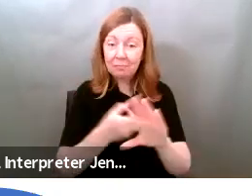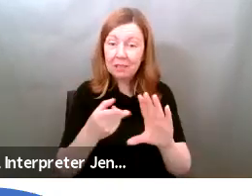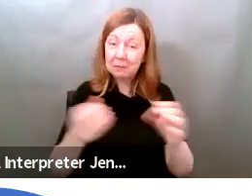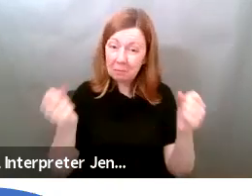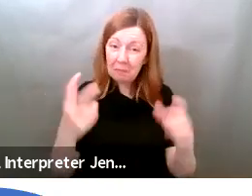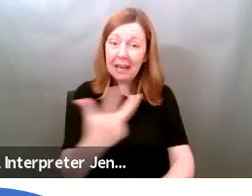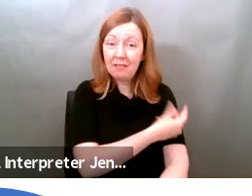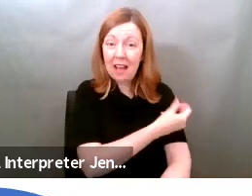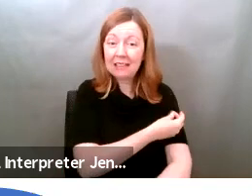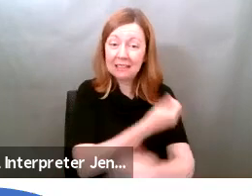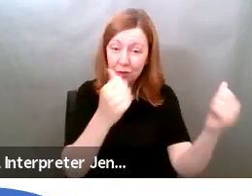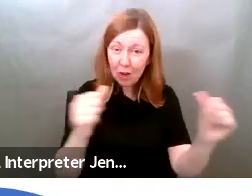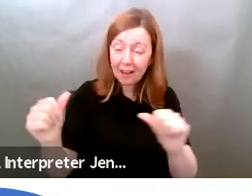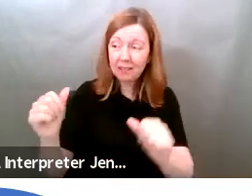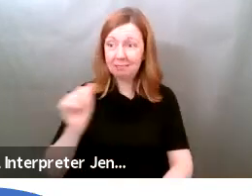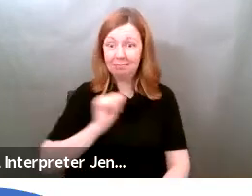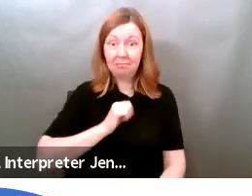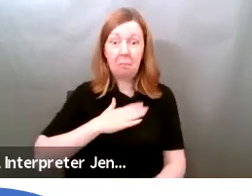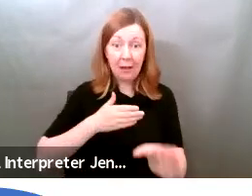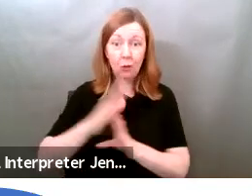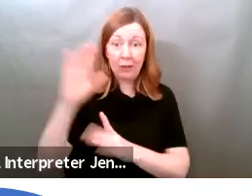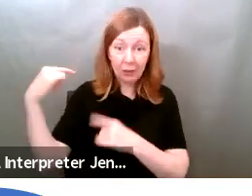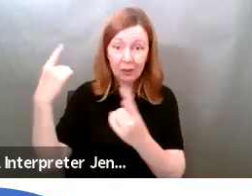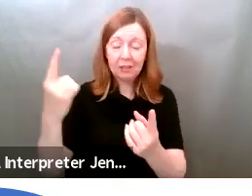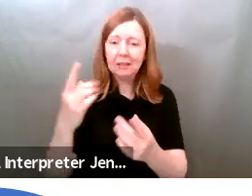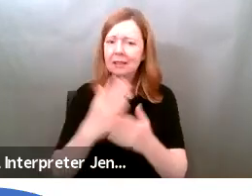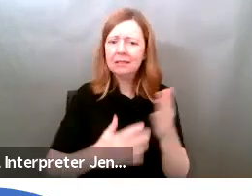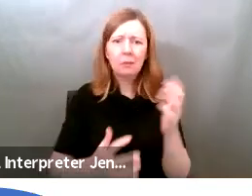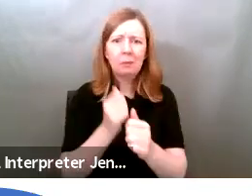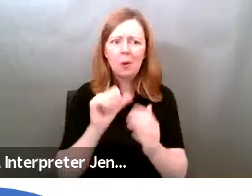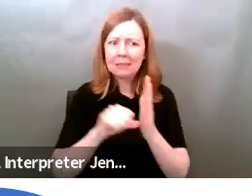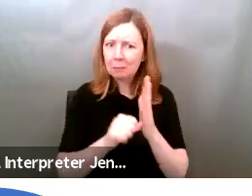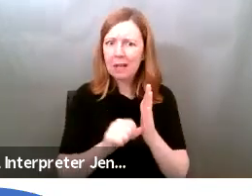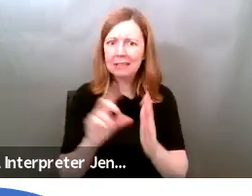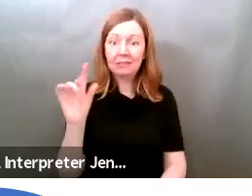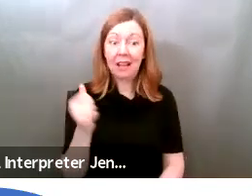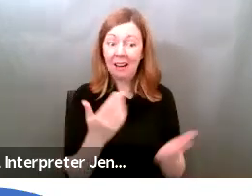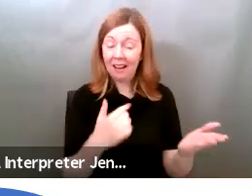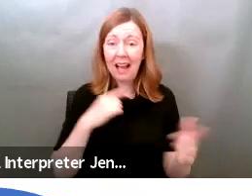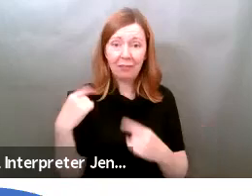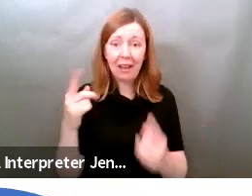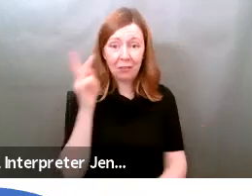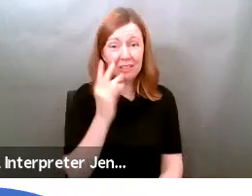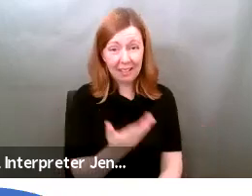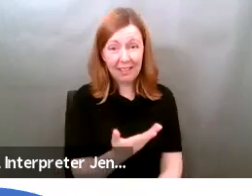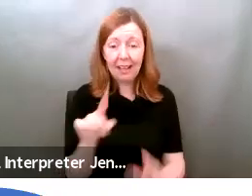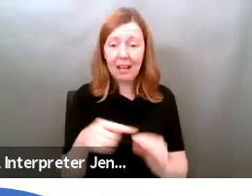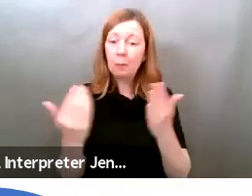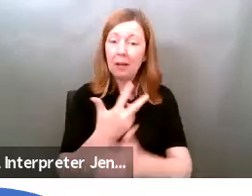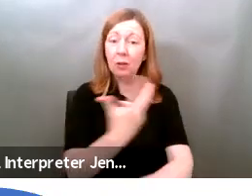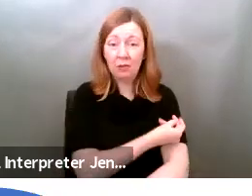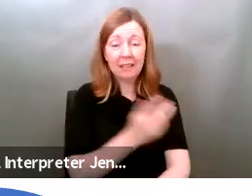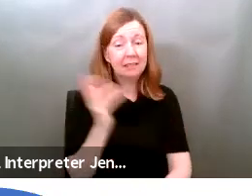many vaccine trials over the course of my career, some of the most impressive data I've ever seen about a new